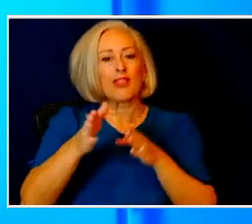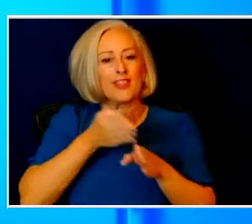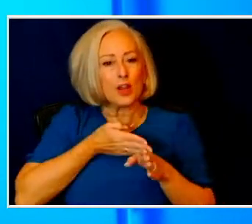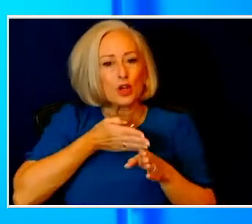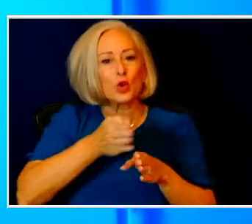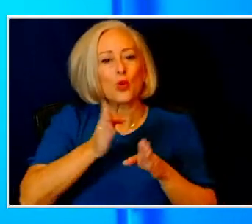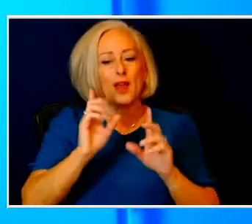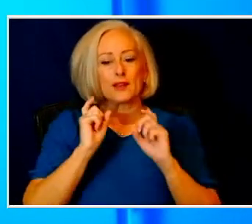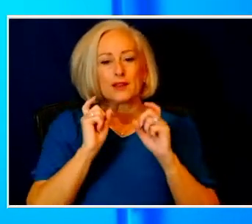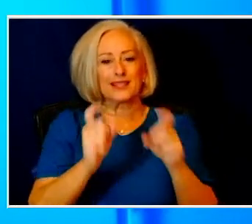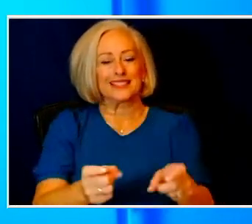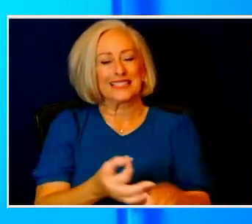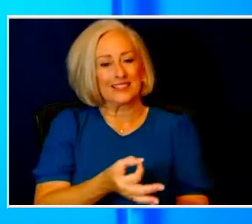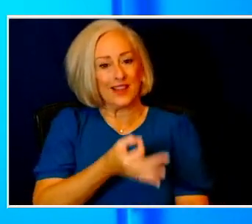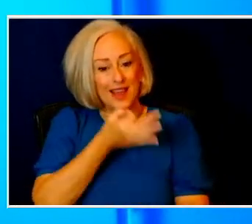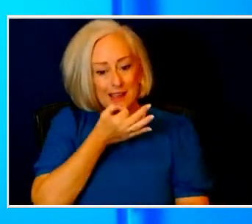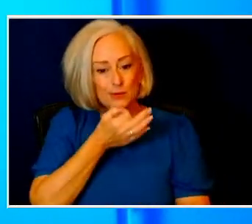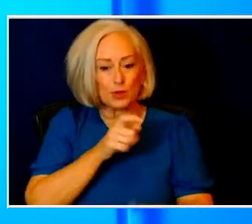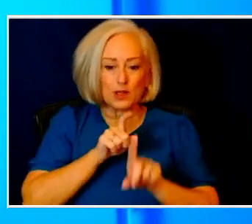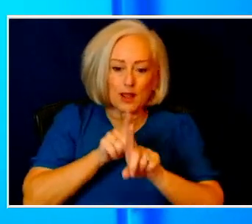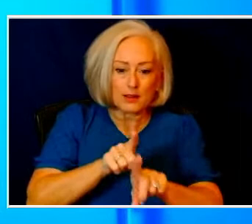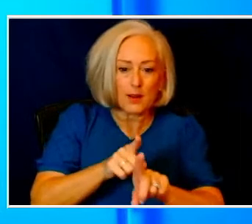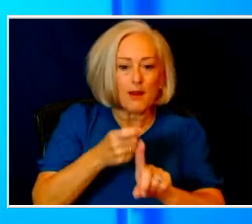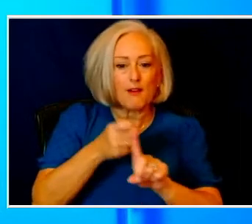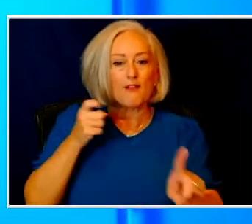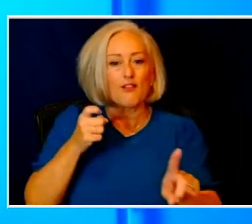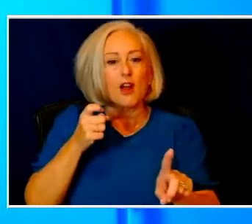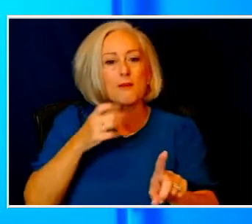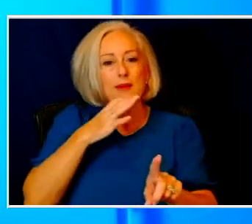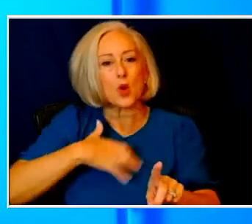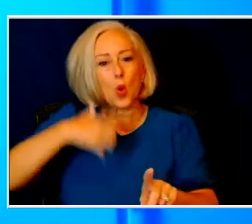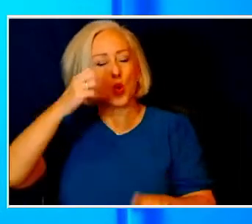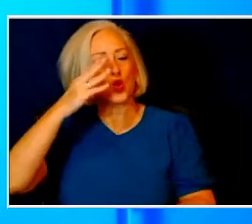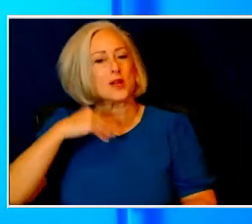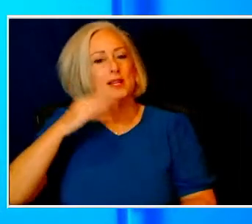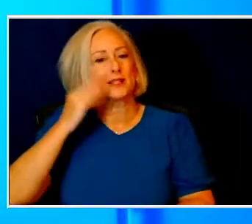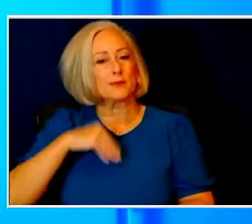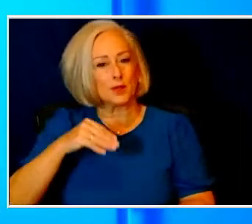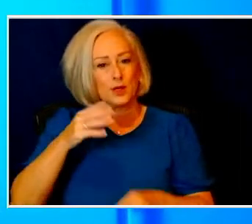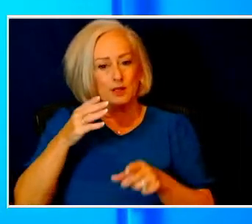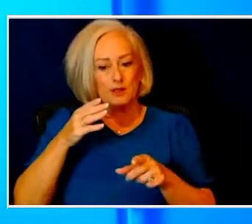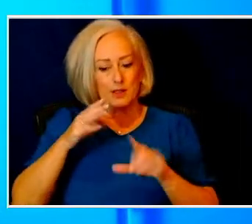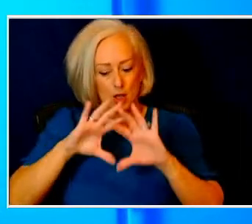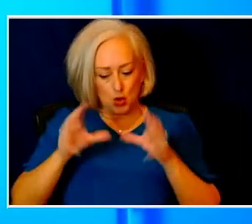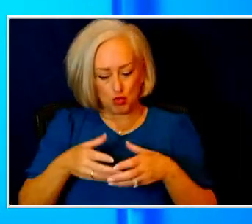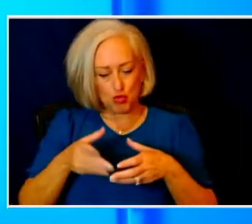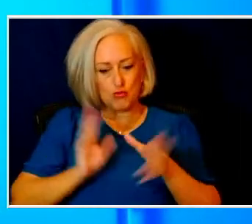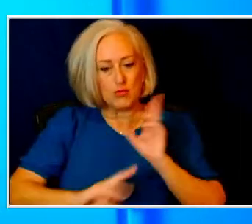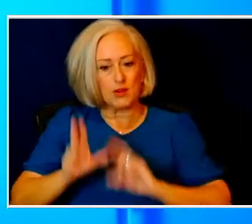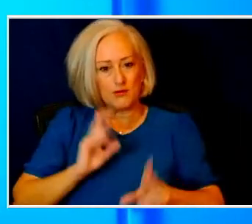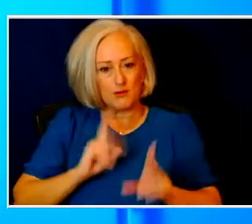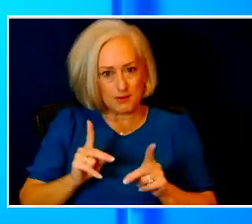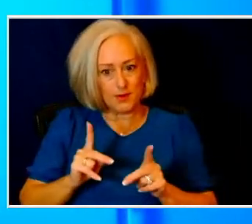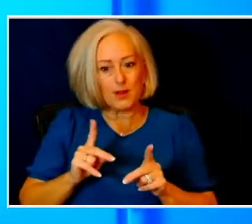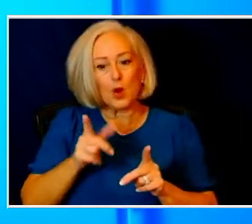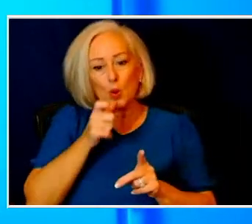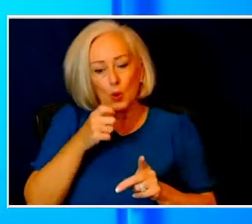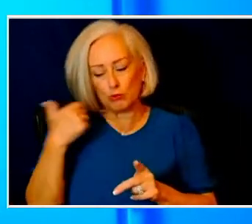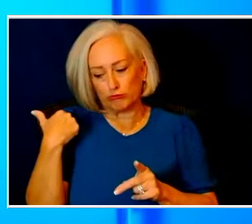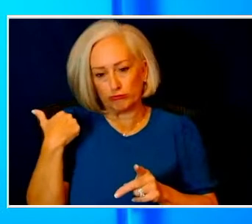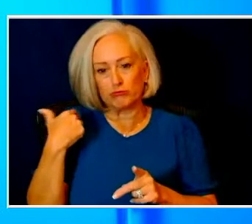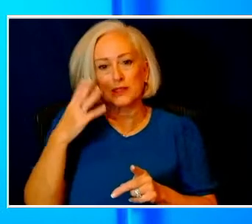expertise and the mentoring of an older and more experienced cadre of investigators. And we really build in